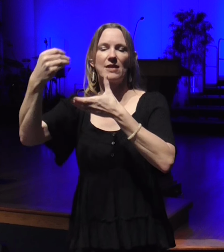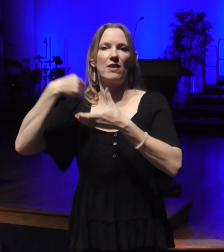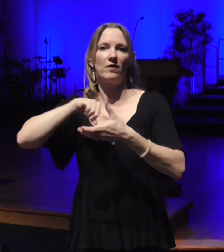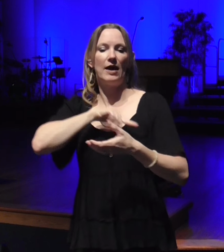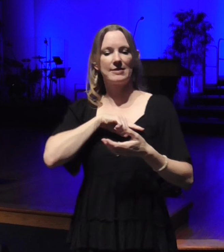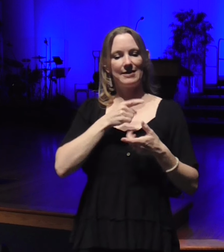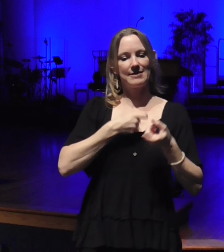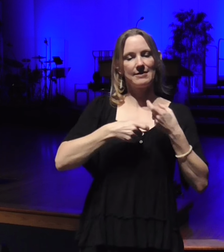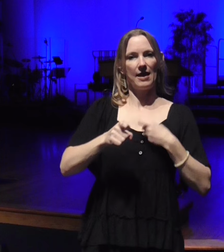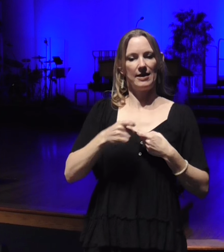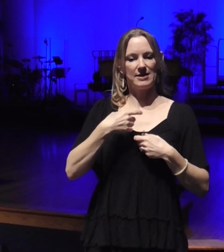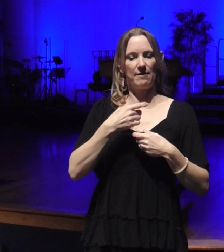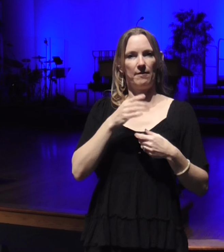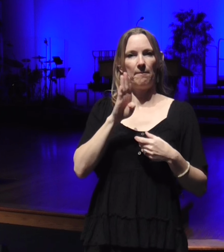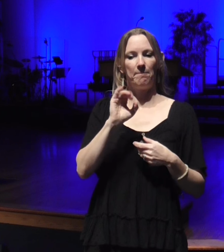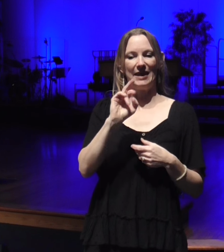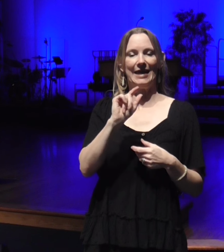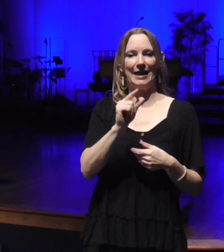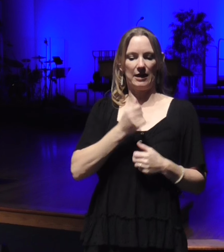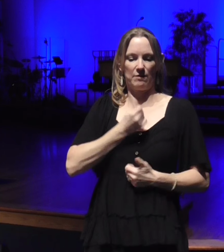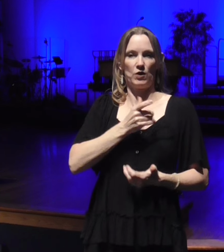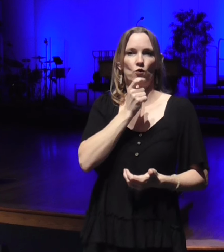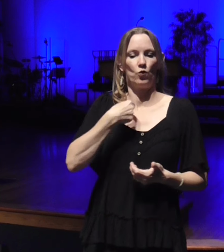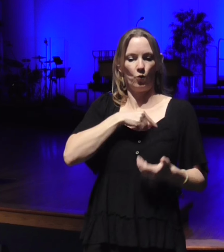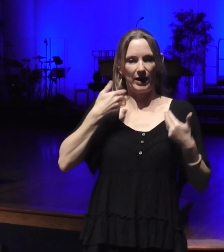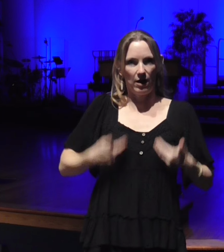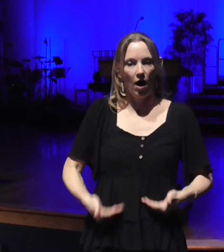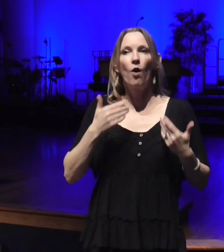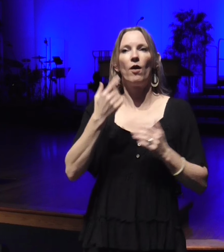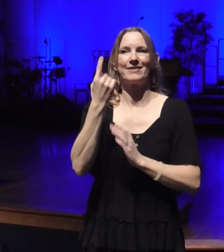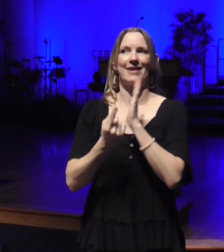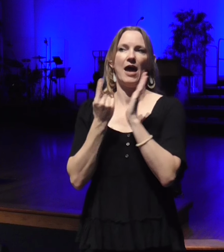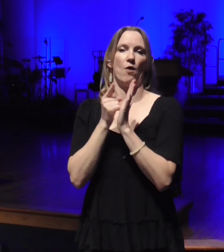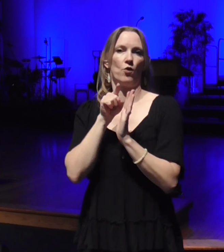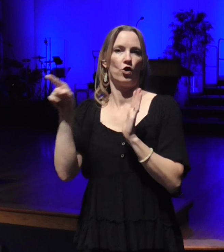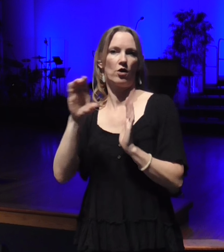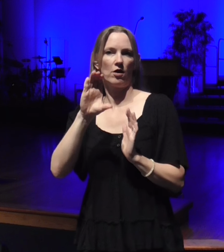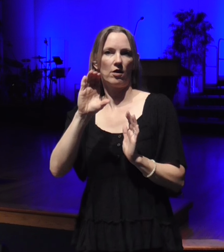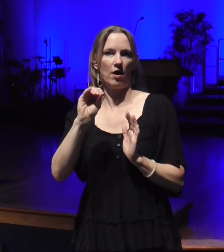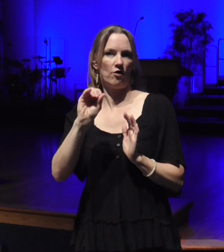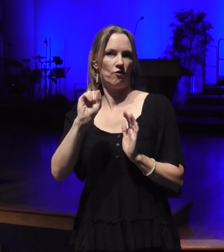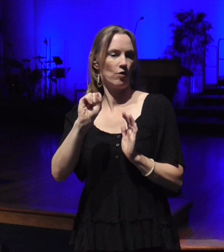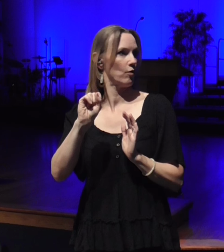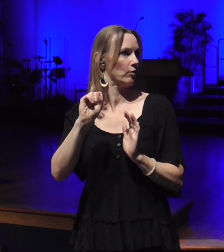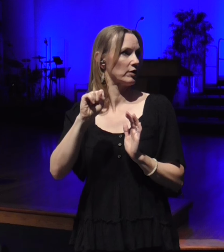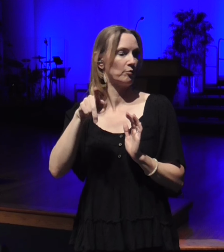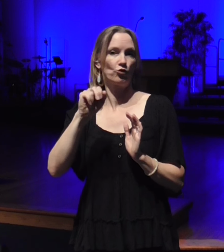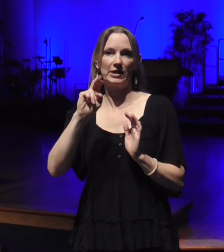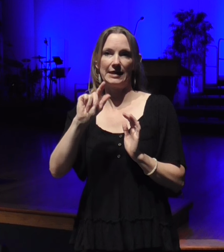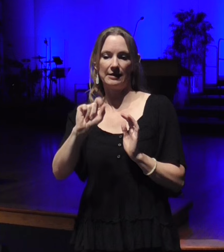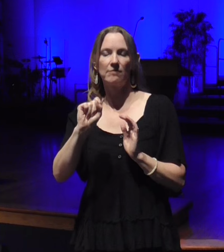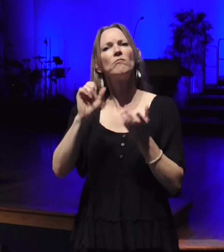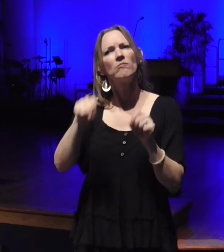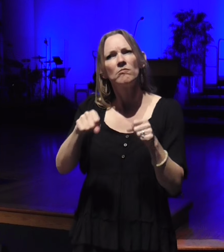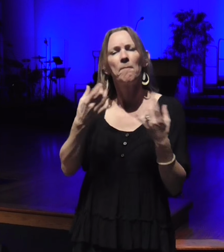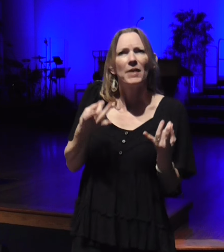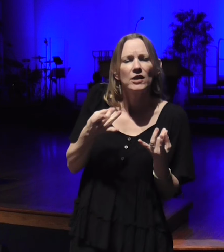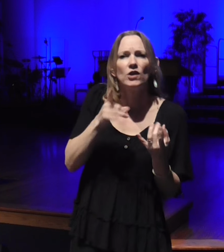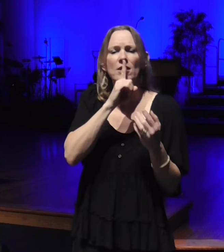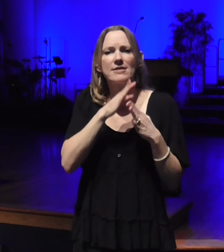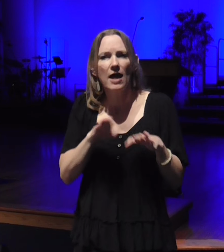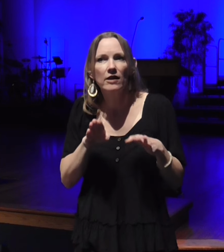And I love getting to co-create this environment just an hour or so away in Colorado Springs where we just get to be. Yes, there's meditation and silence, but there's